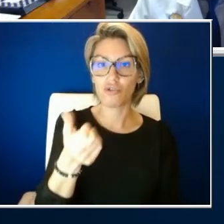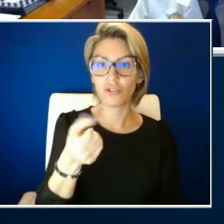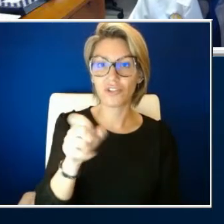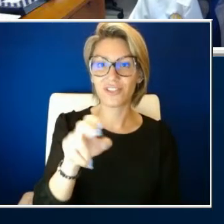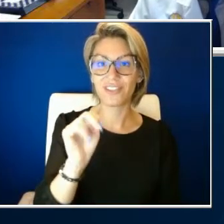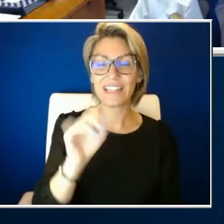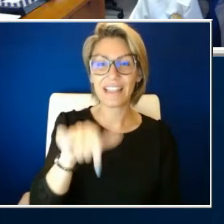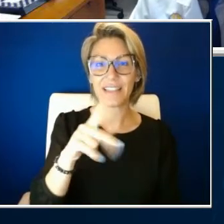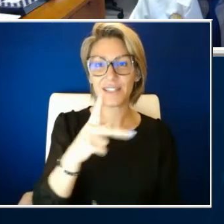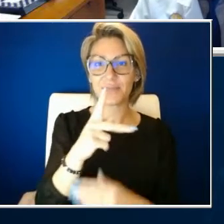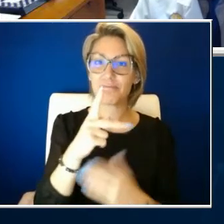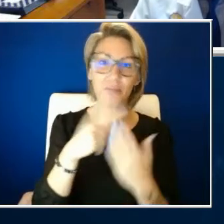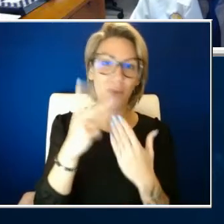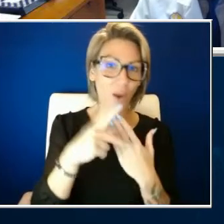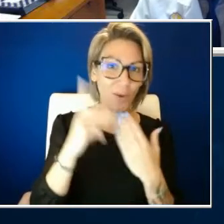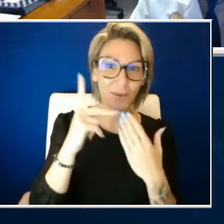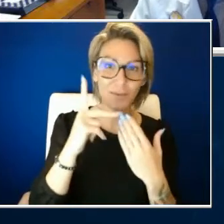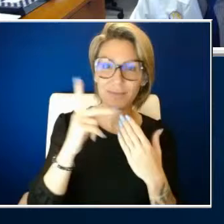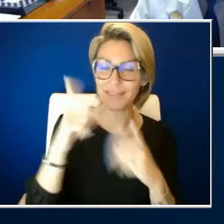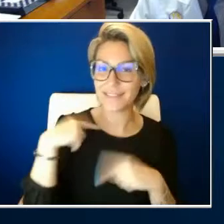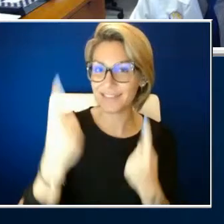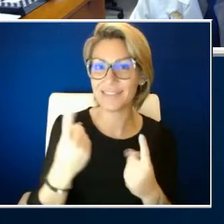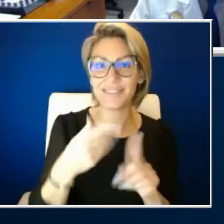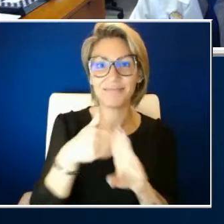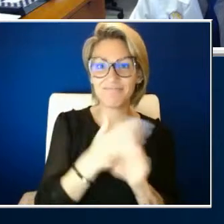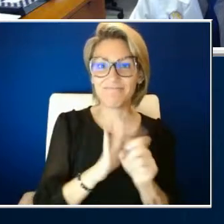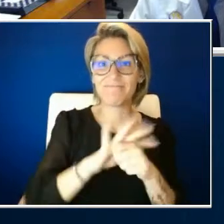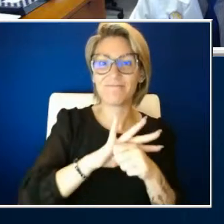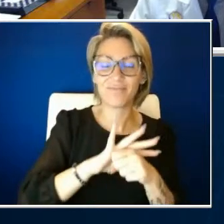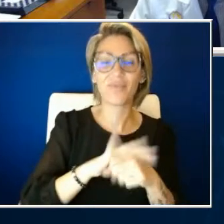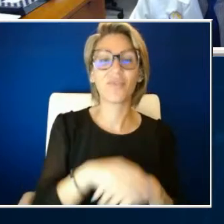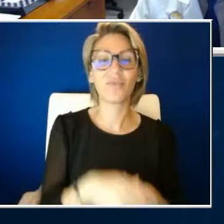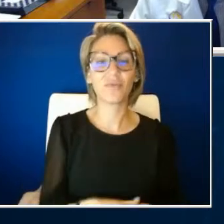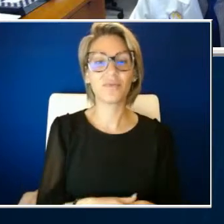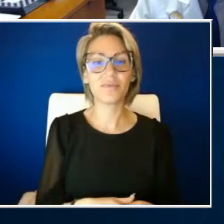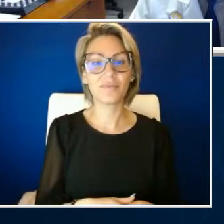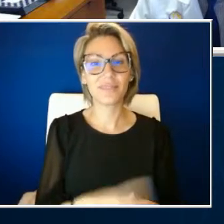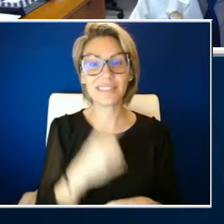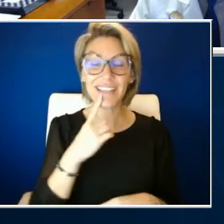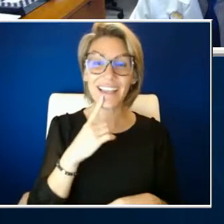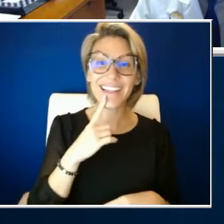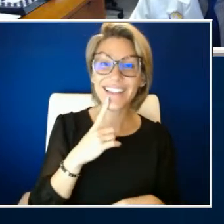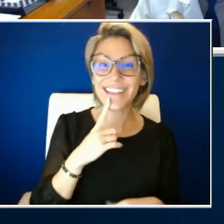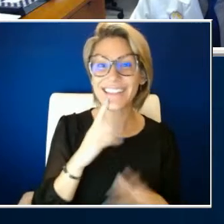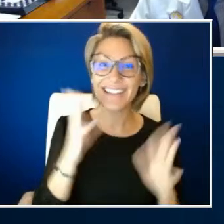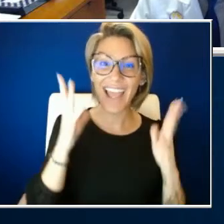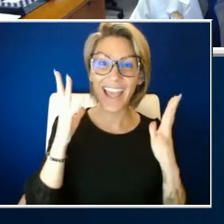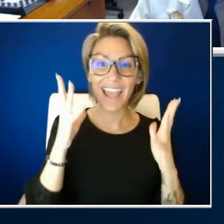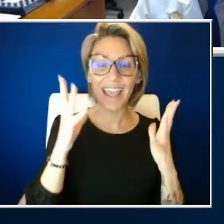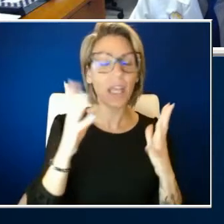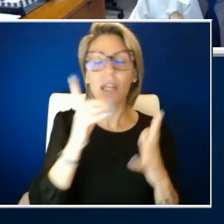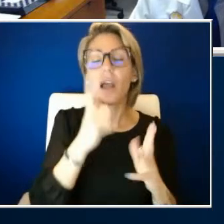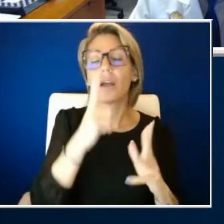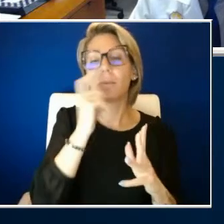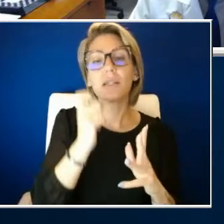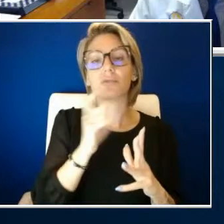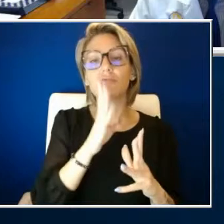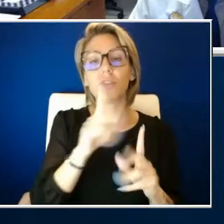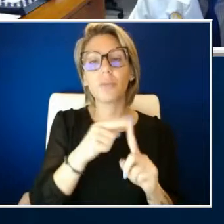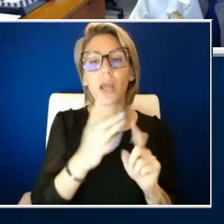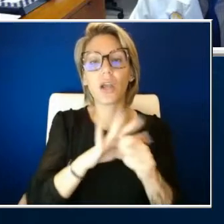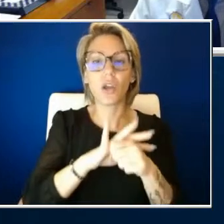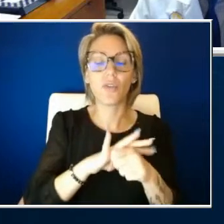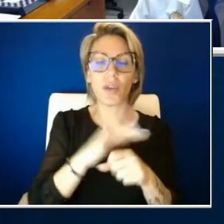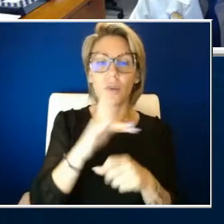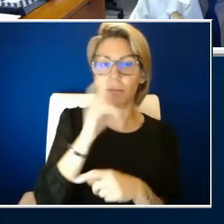the beginning of COVID, said, yay. I don't think yay because we're talking about COVID, but she said yay because Hawk